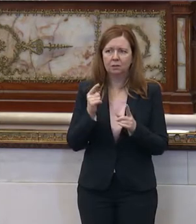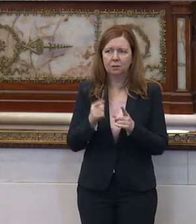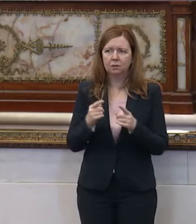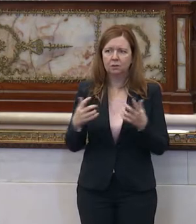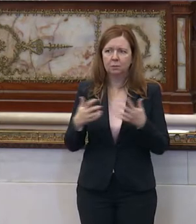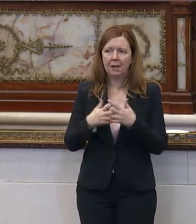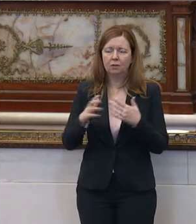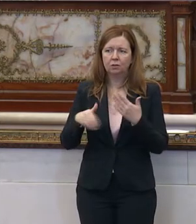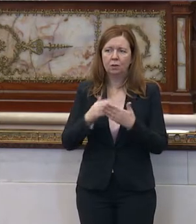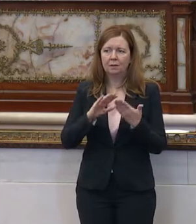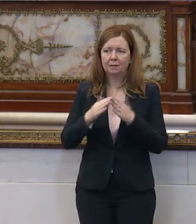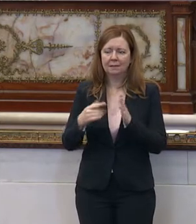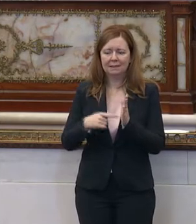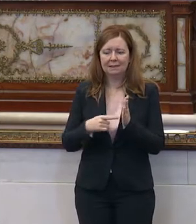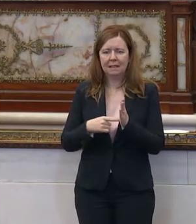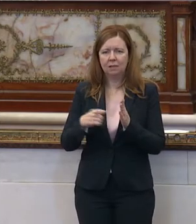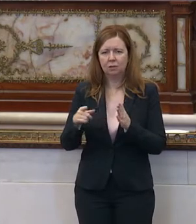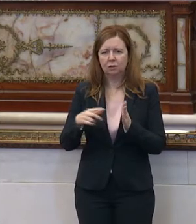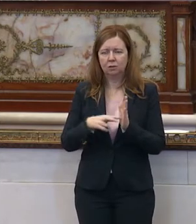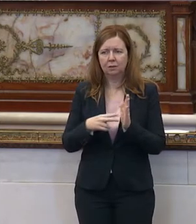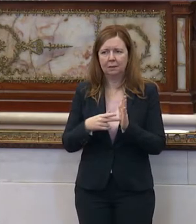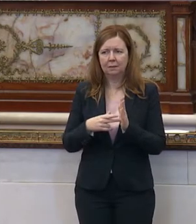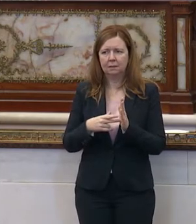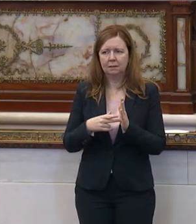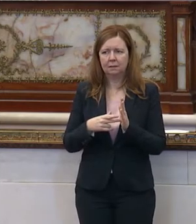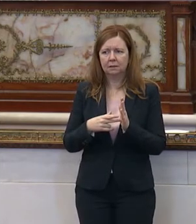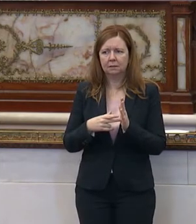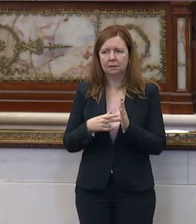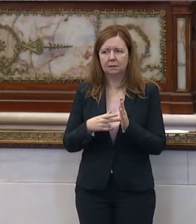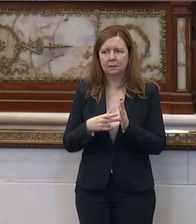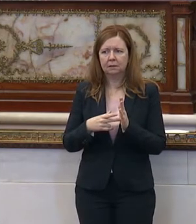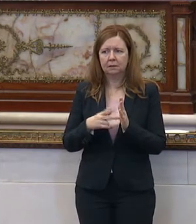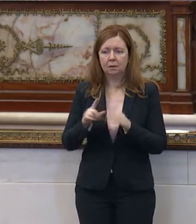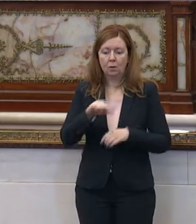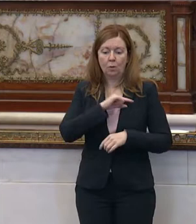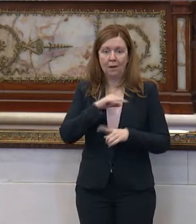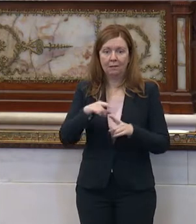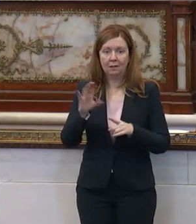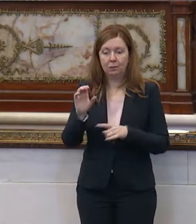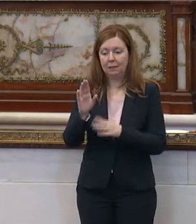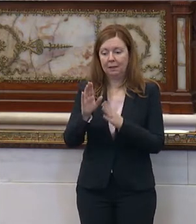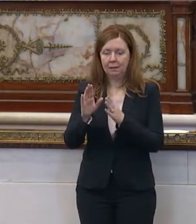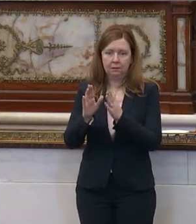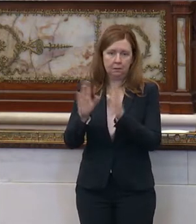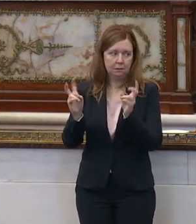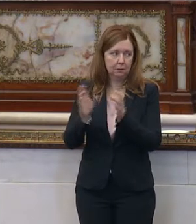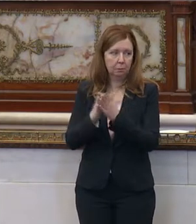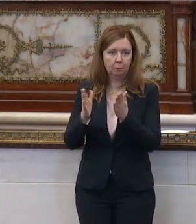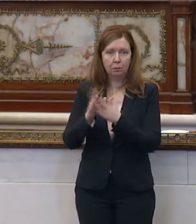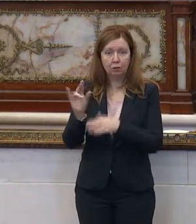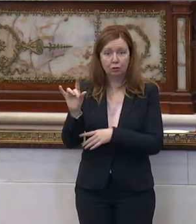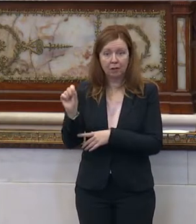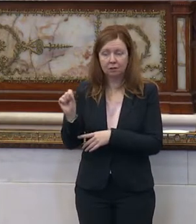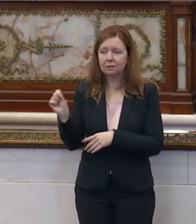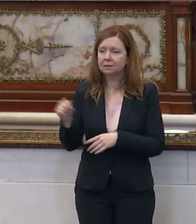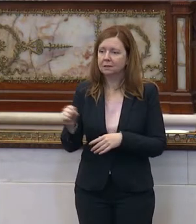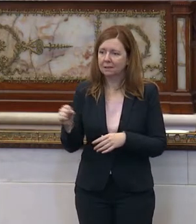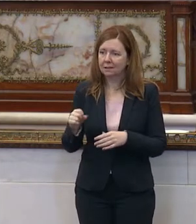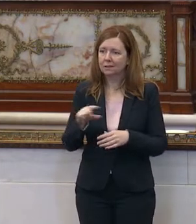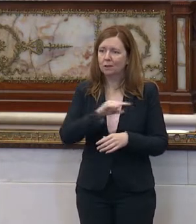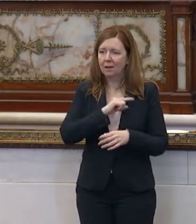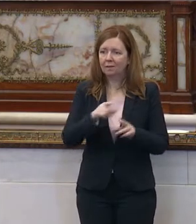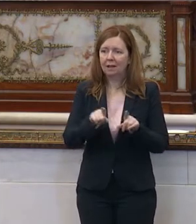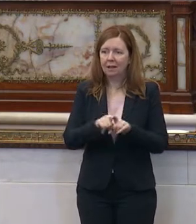all the city's debts, are you making reference to them being qualified to be book runners on those? Correct. They're qualified